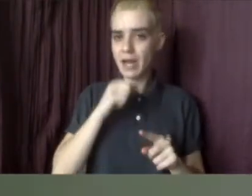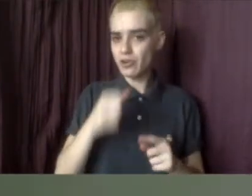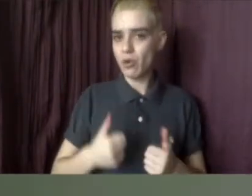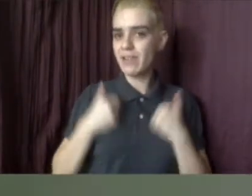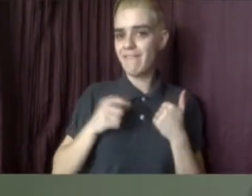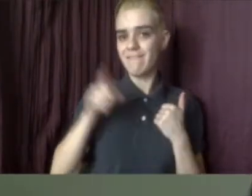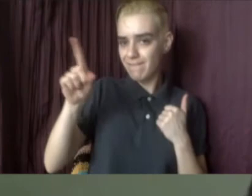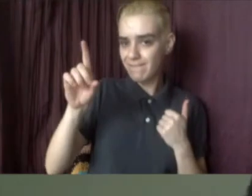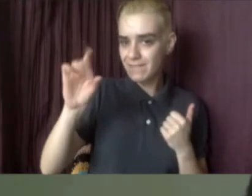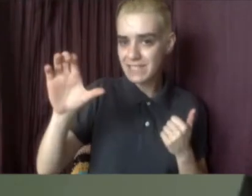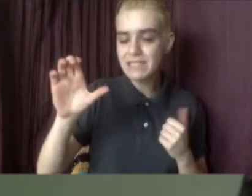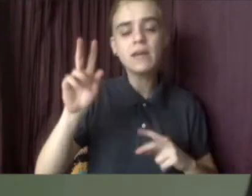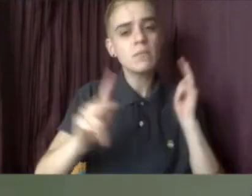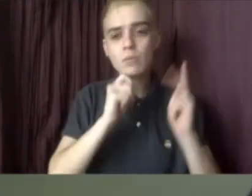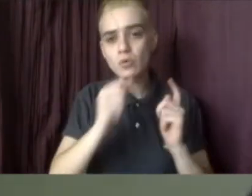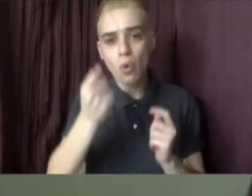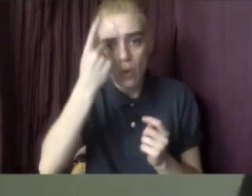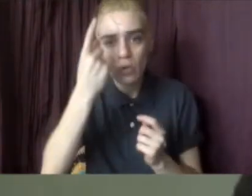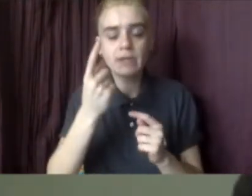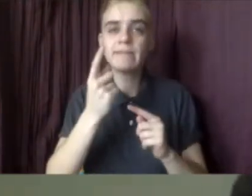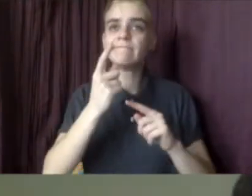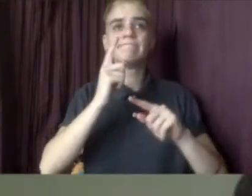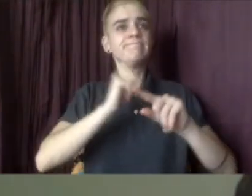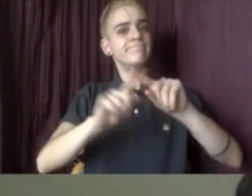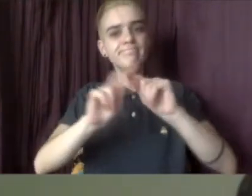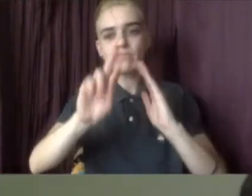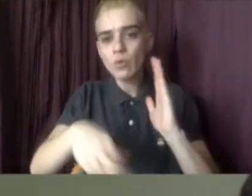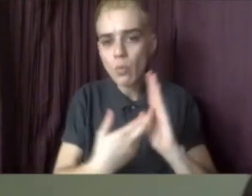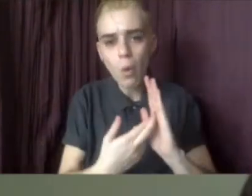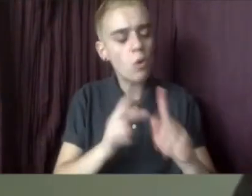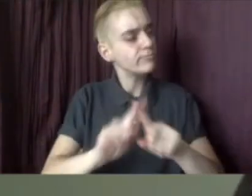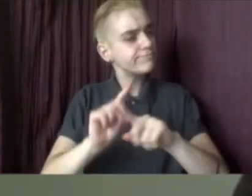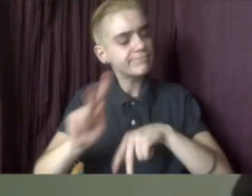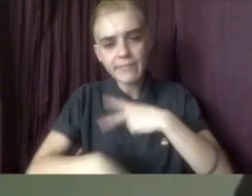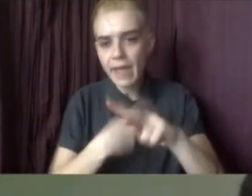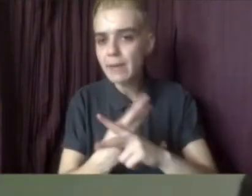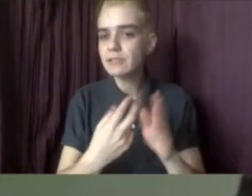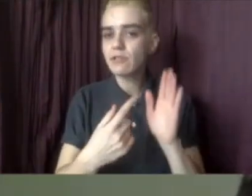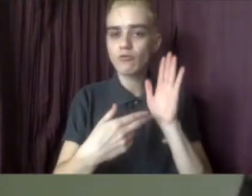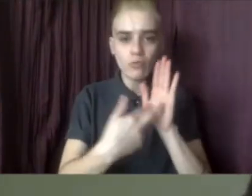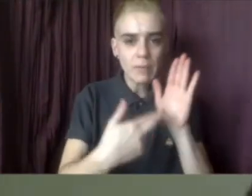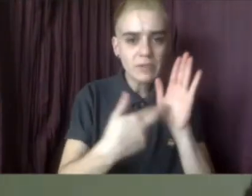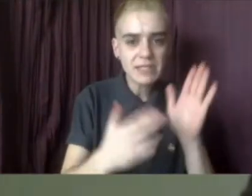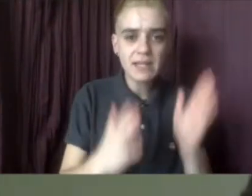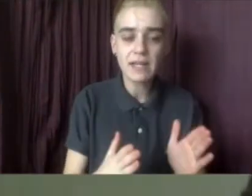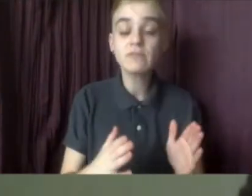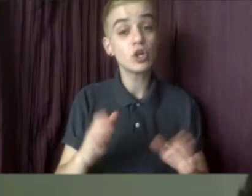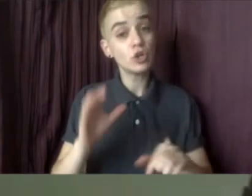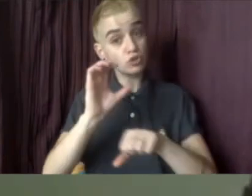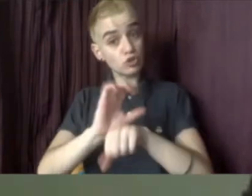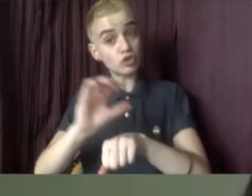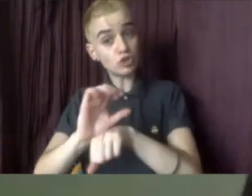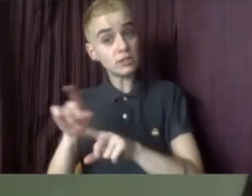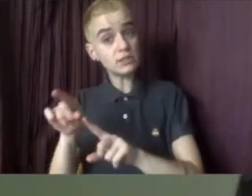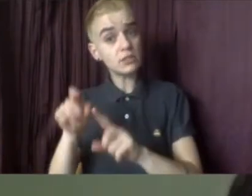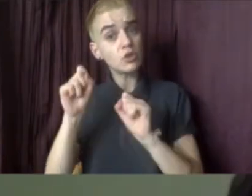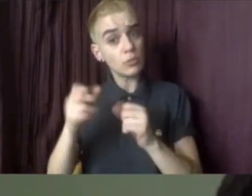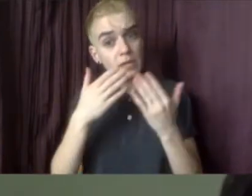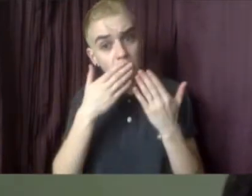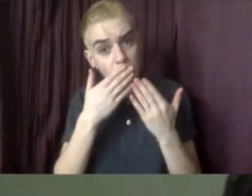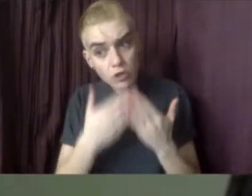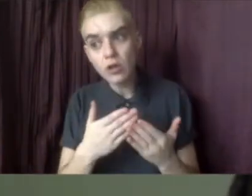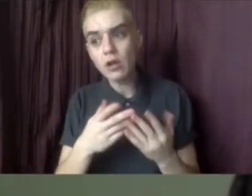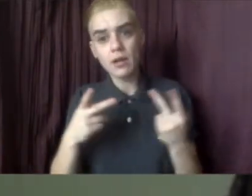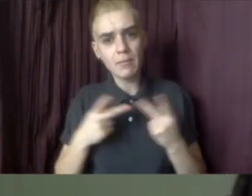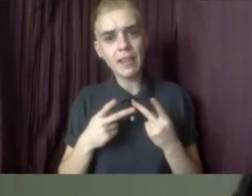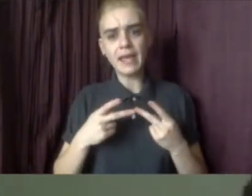or maybe it's political, but it's not partisan, for sure. And it just starts doing the education in a way that I think can be really kind